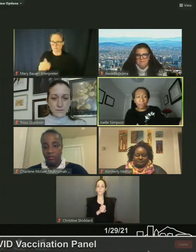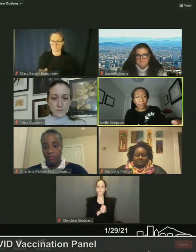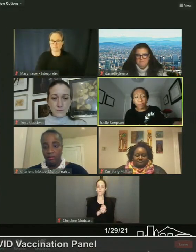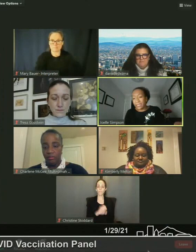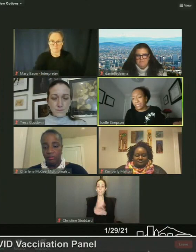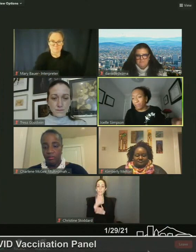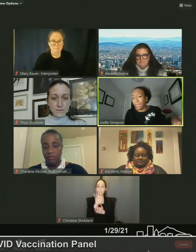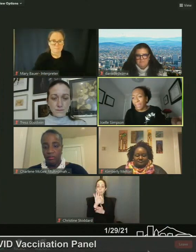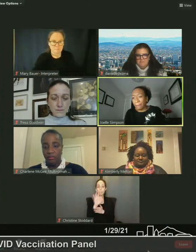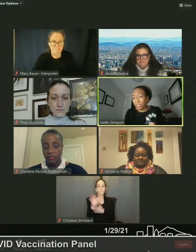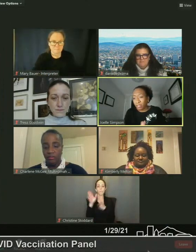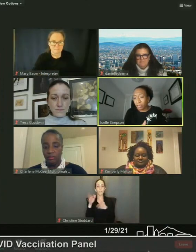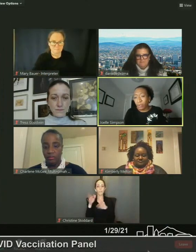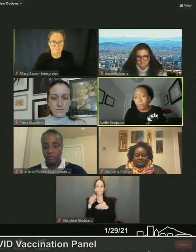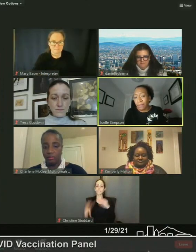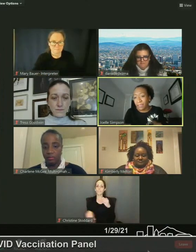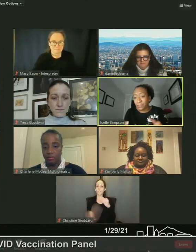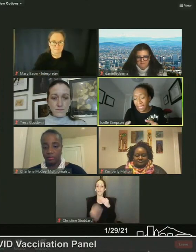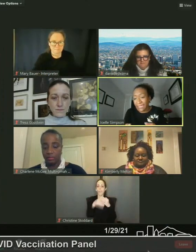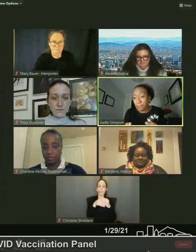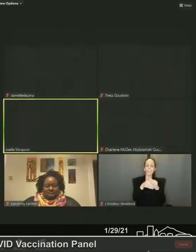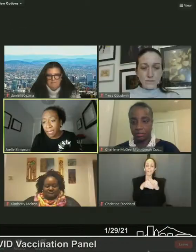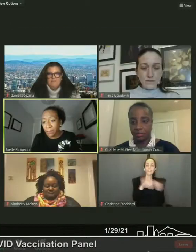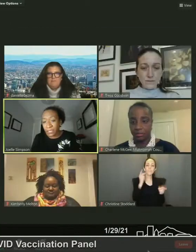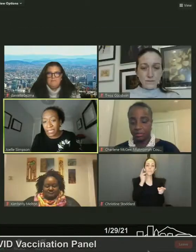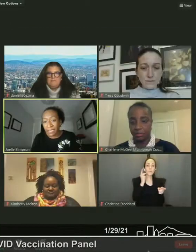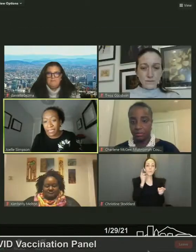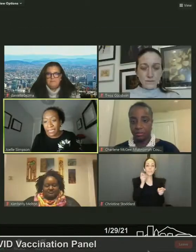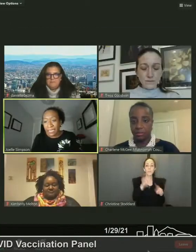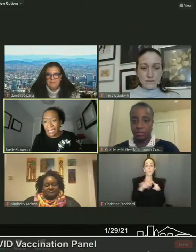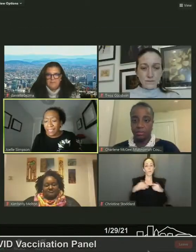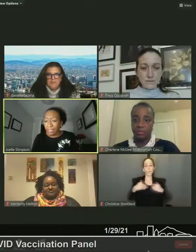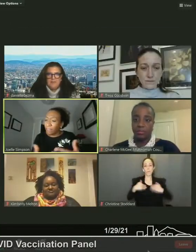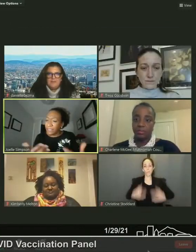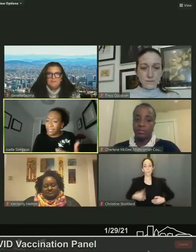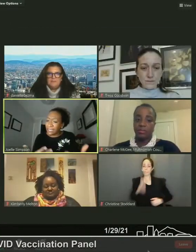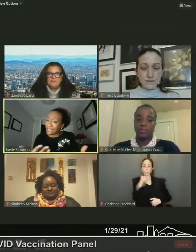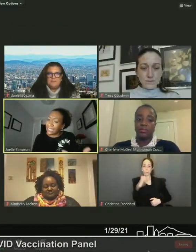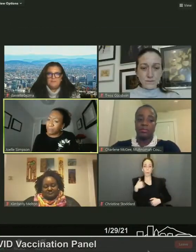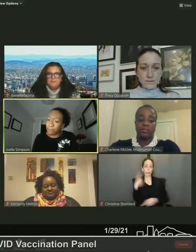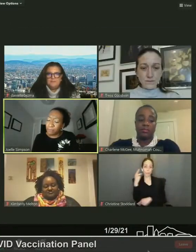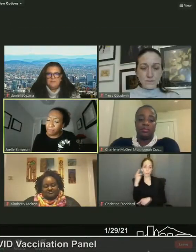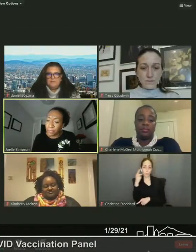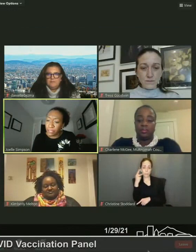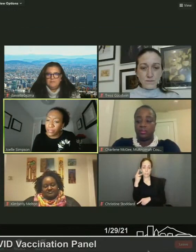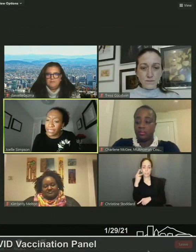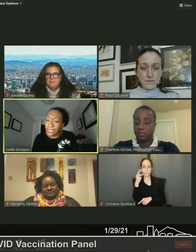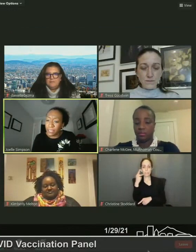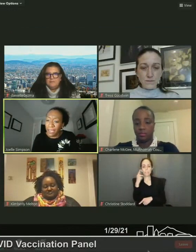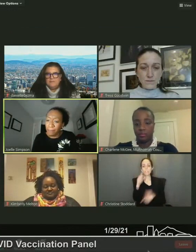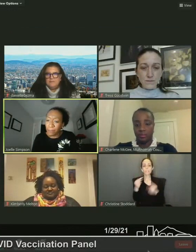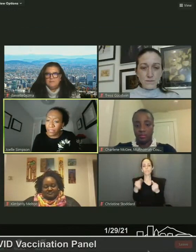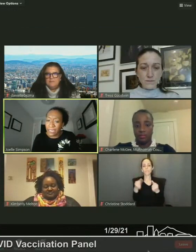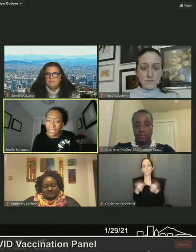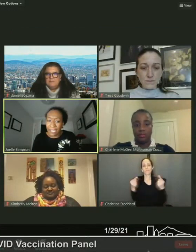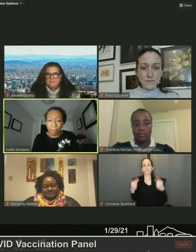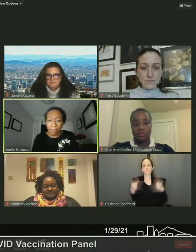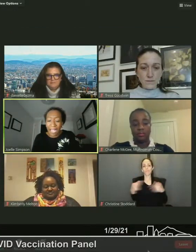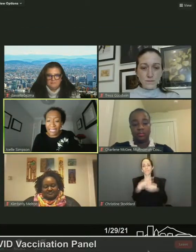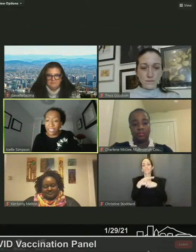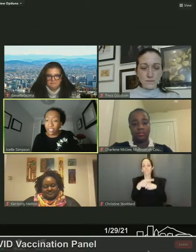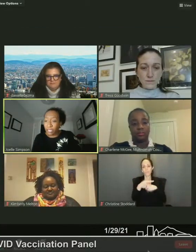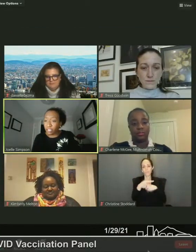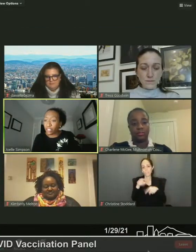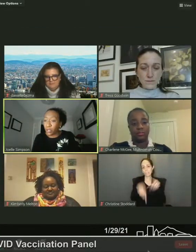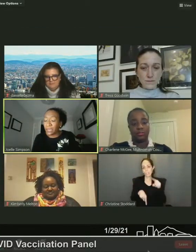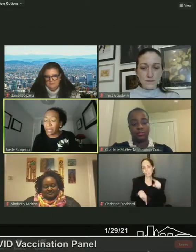but it's a blueprint of what happens on the coronavirus for that spike protein, then all of a sudden the cell is producing these spike proteins, and